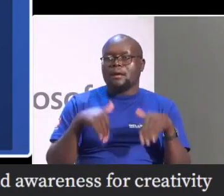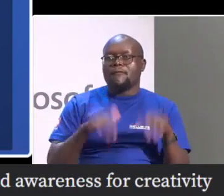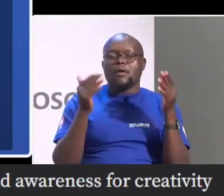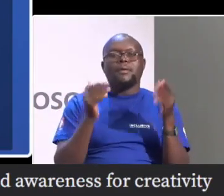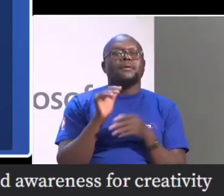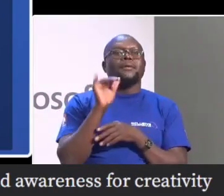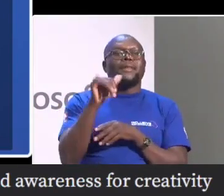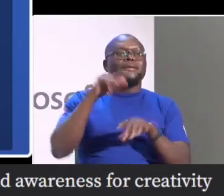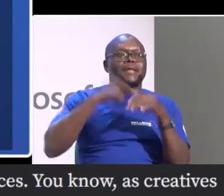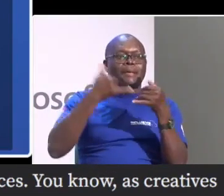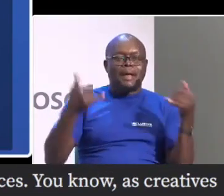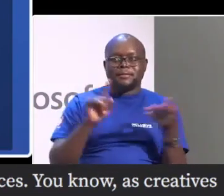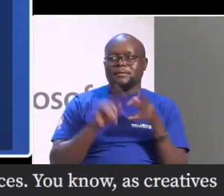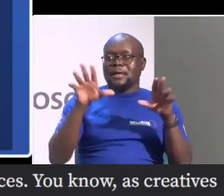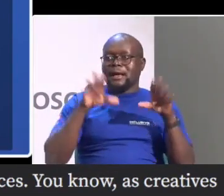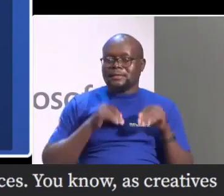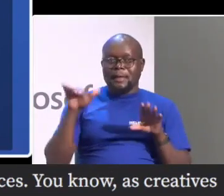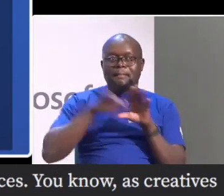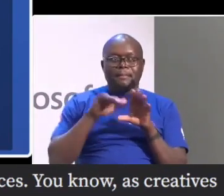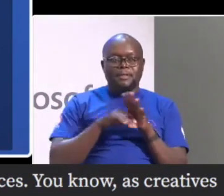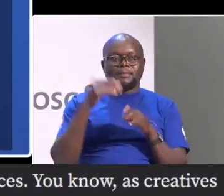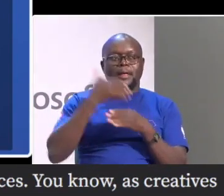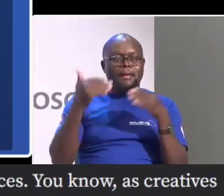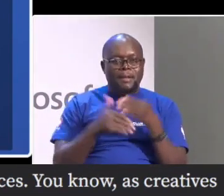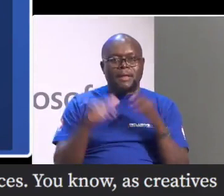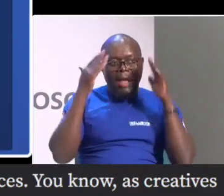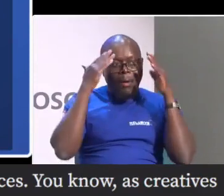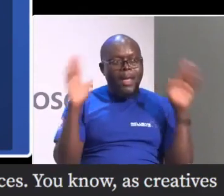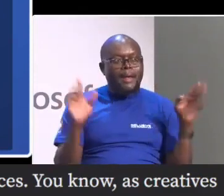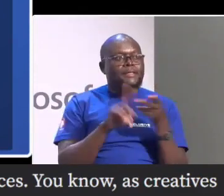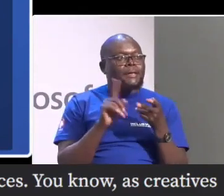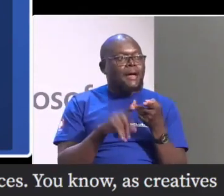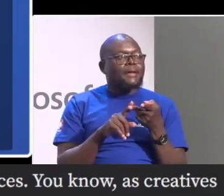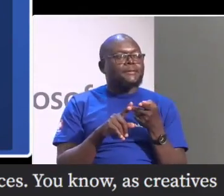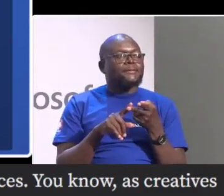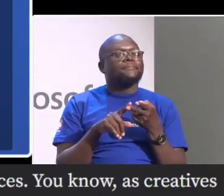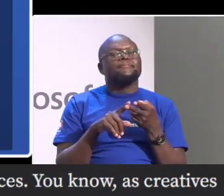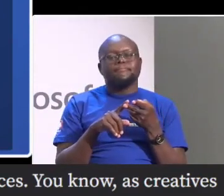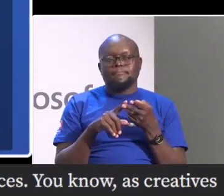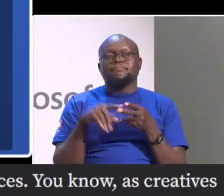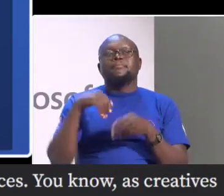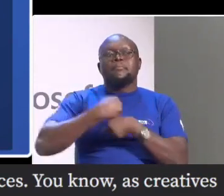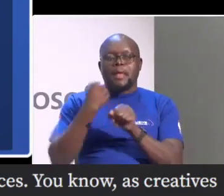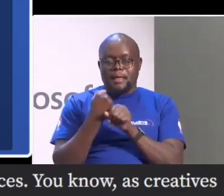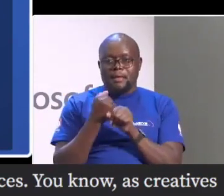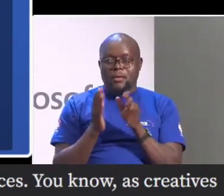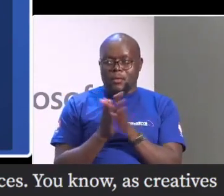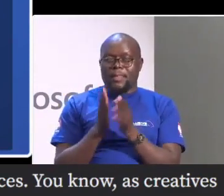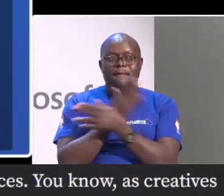playground, acceptance, mentorship and building awareness, and nurturing strengths.